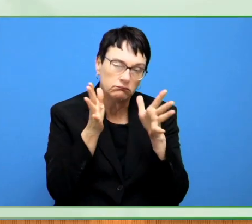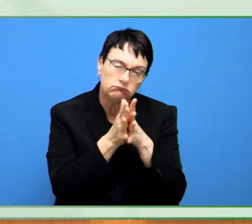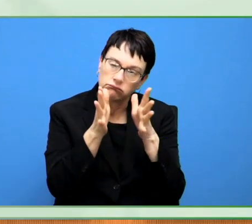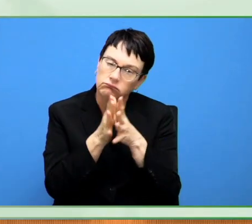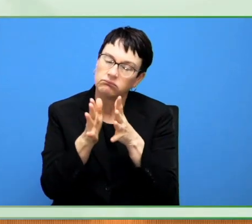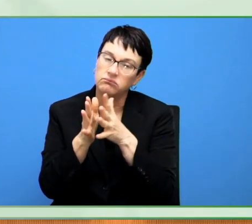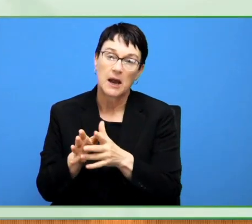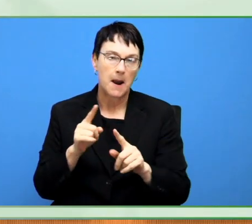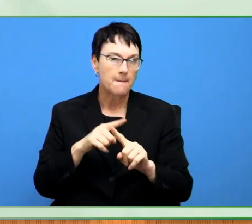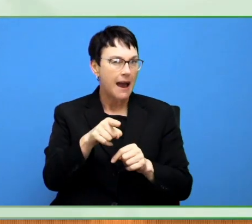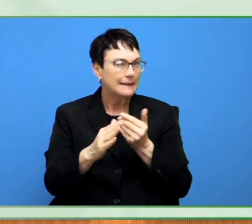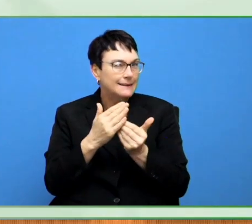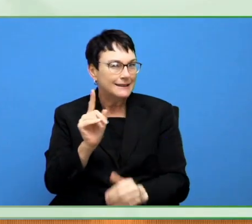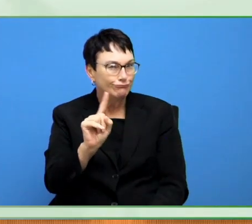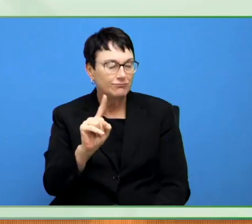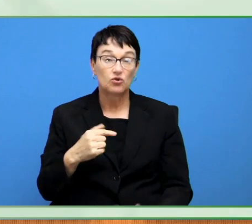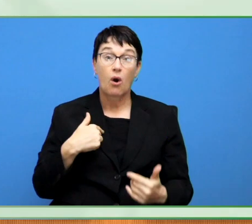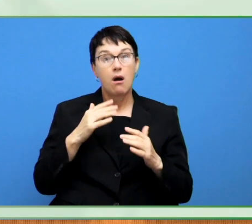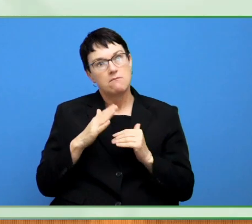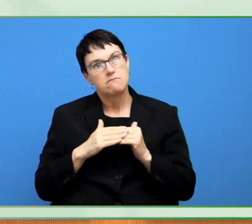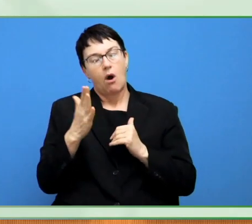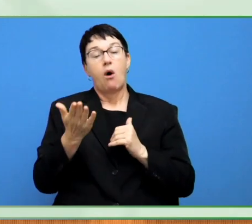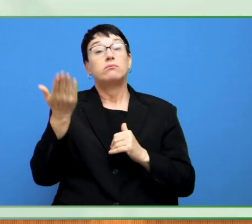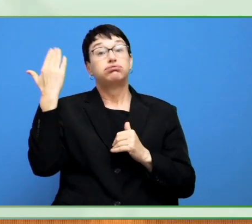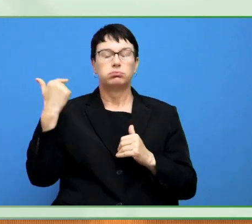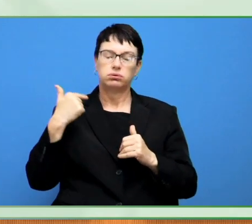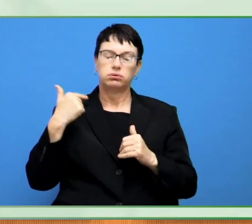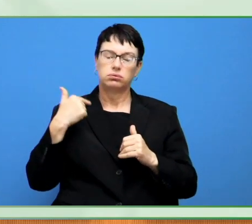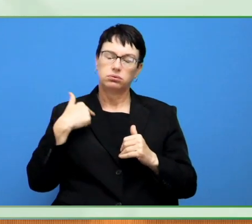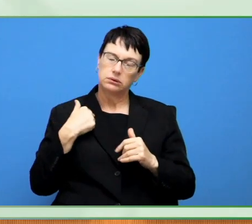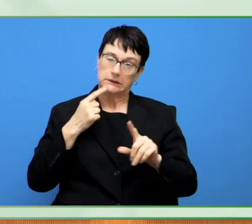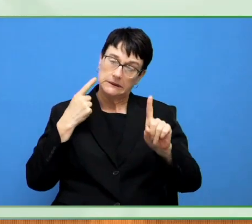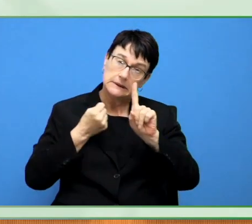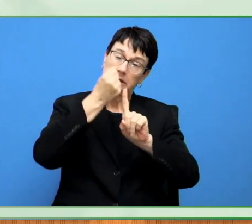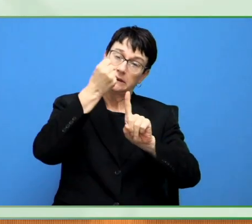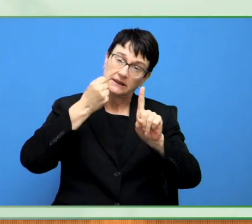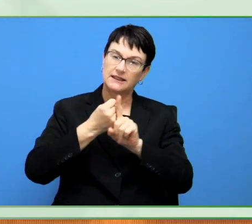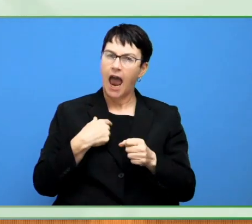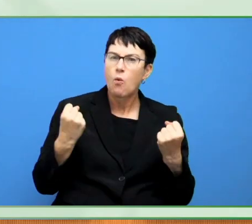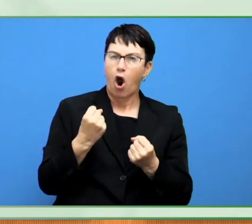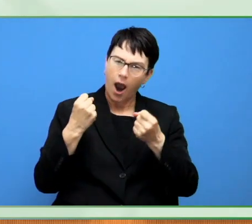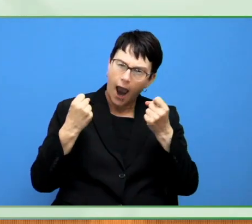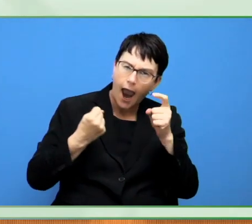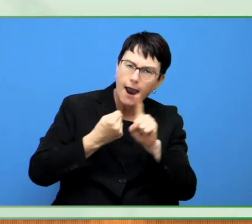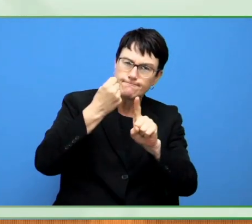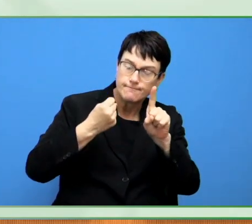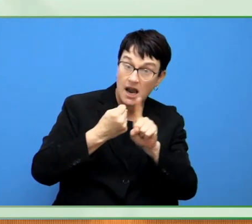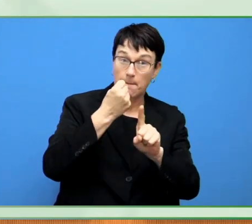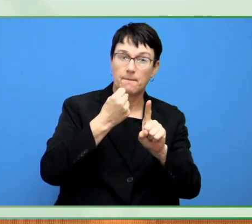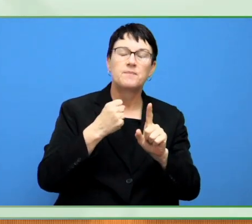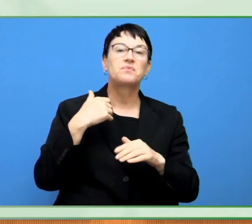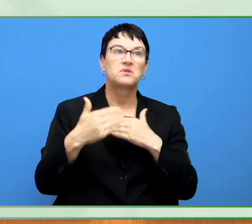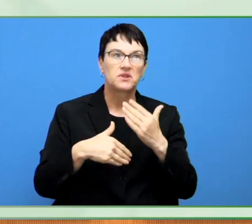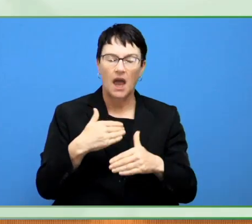advocacy. Then after you advocate, and most of the countries has ratified the convention, has